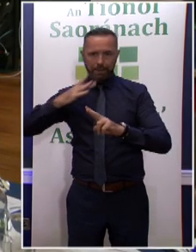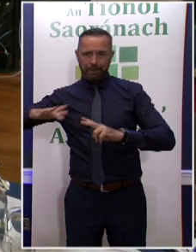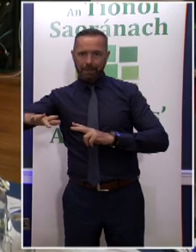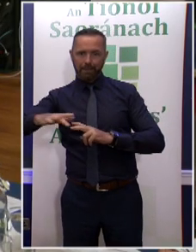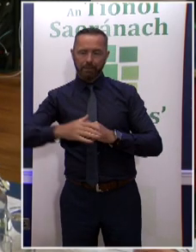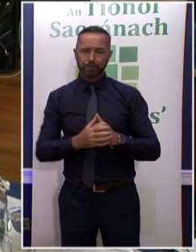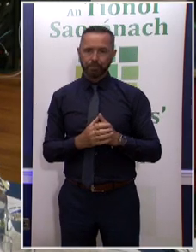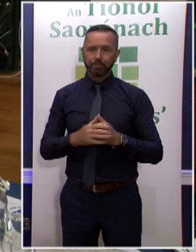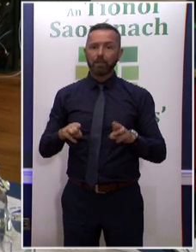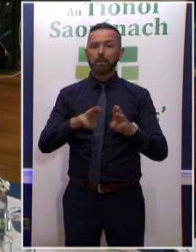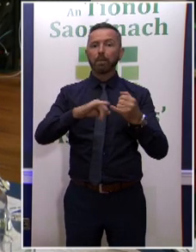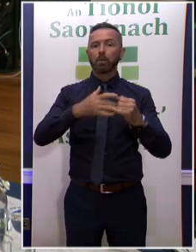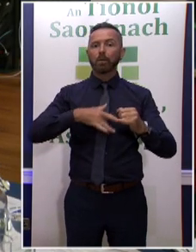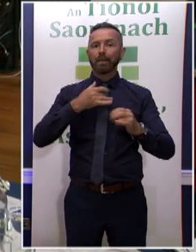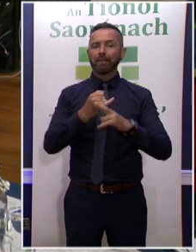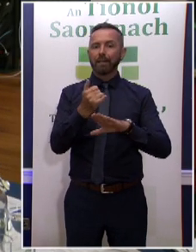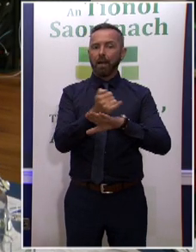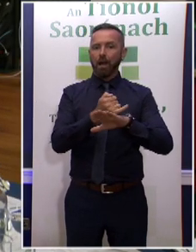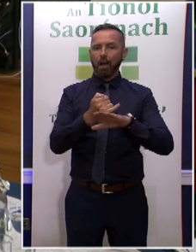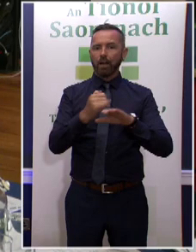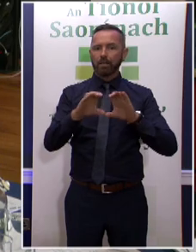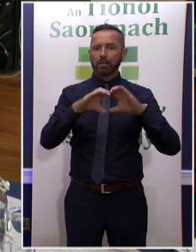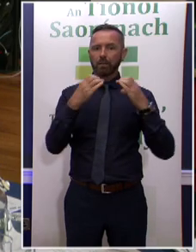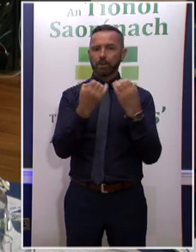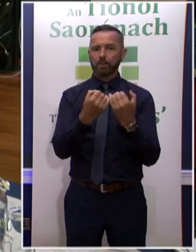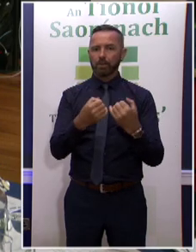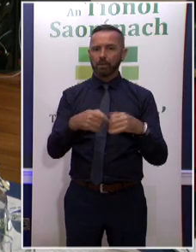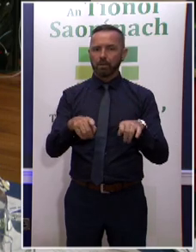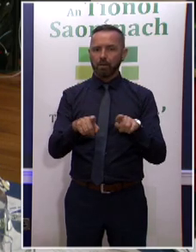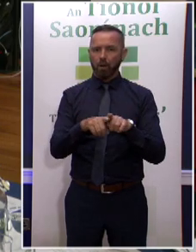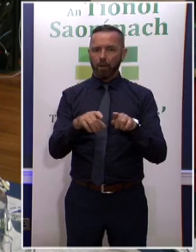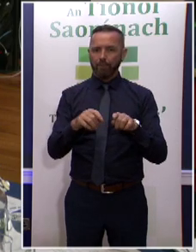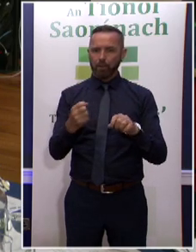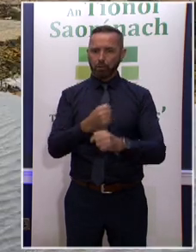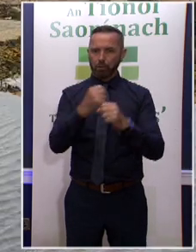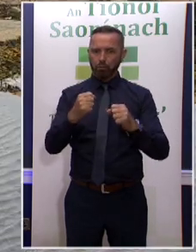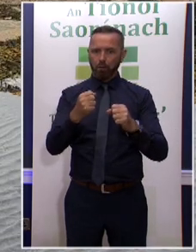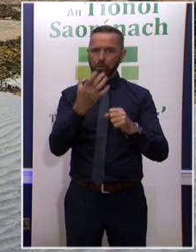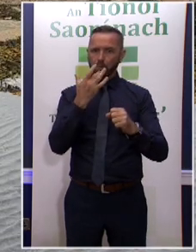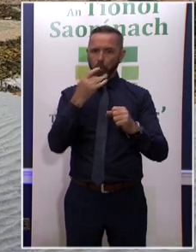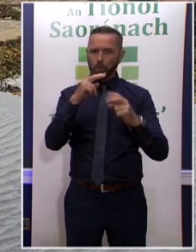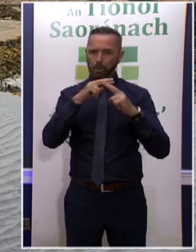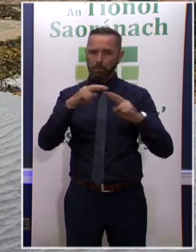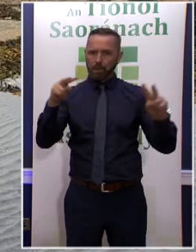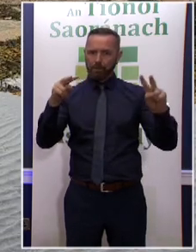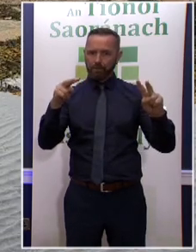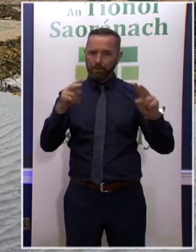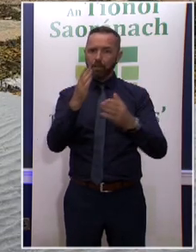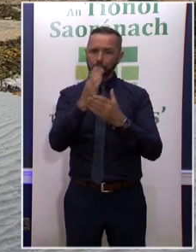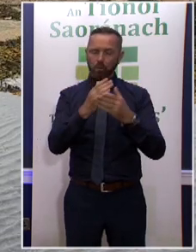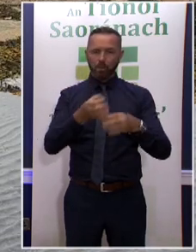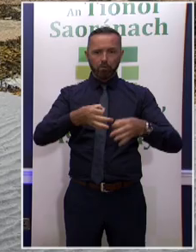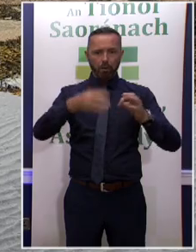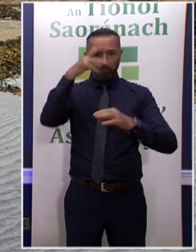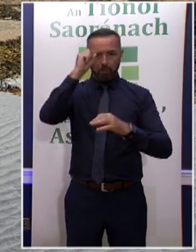People who live in island communities also take a much more maritime perspective as well, and we also have some wonderful reminders of